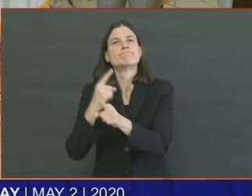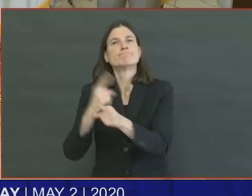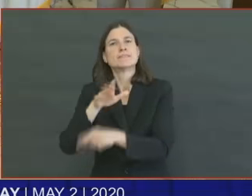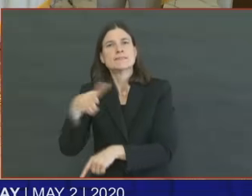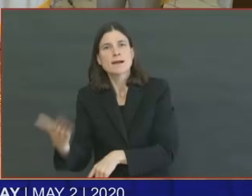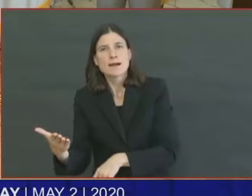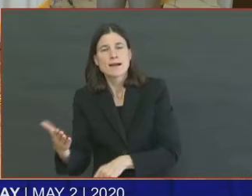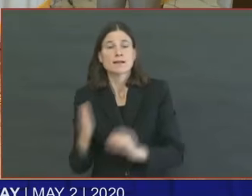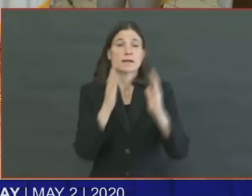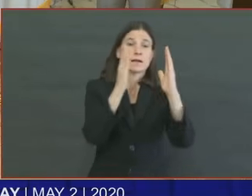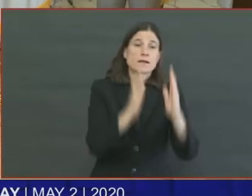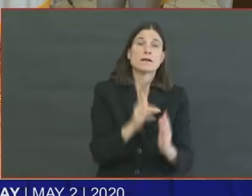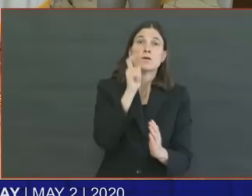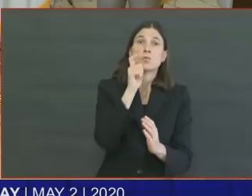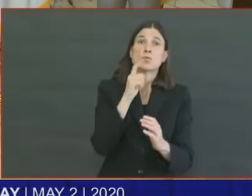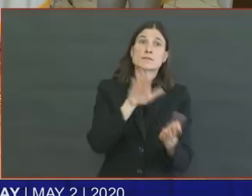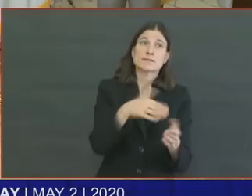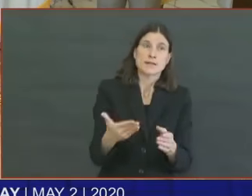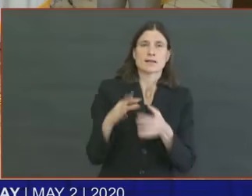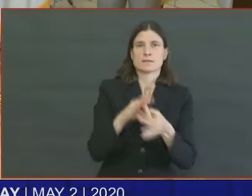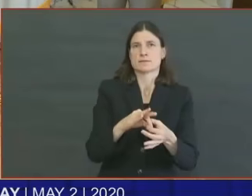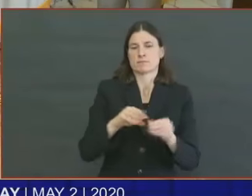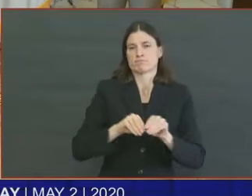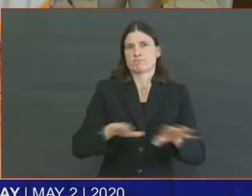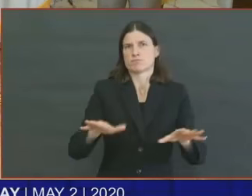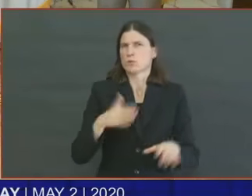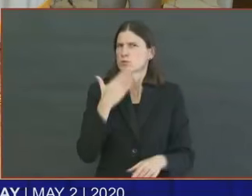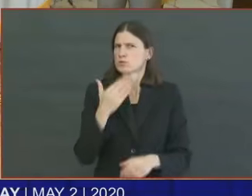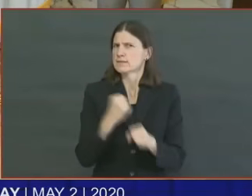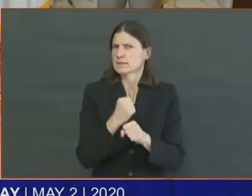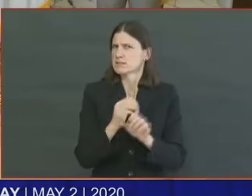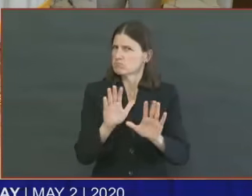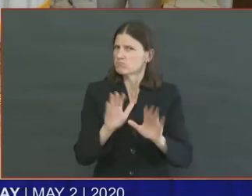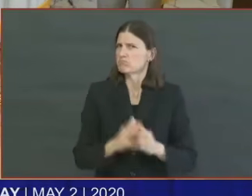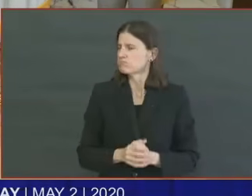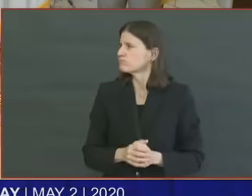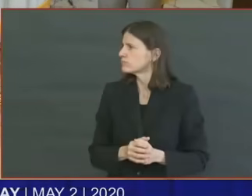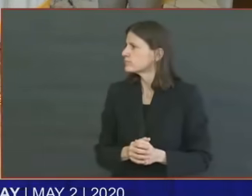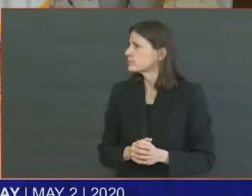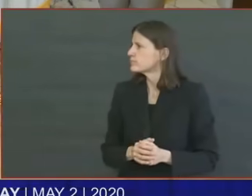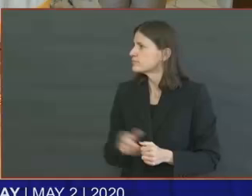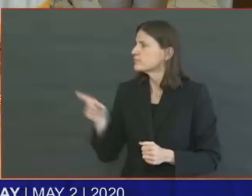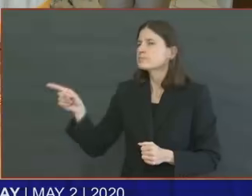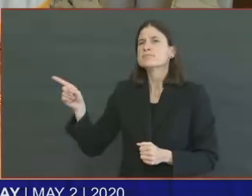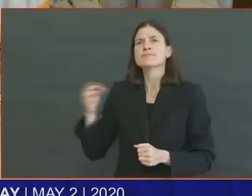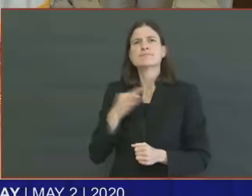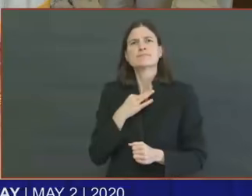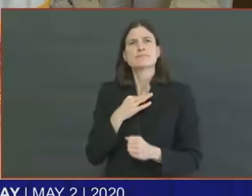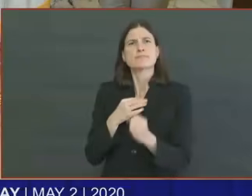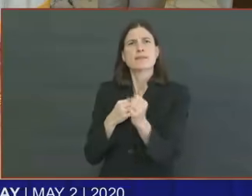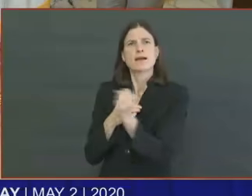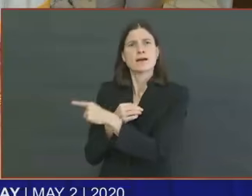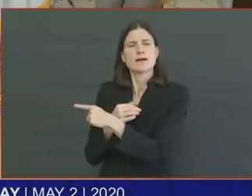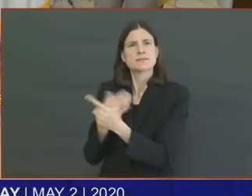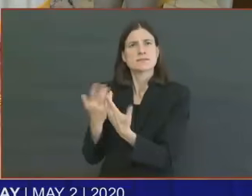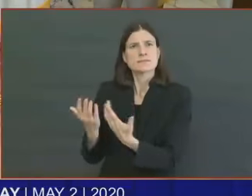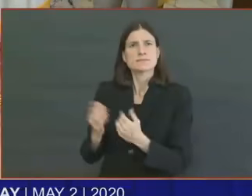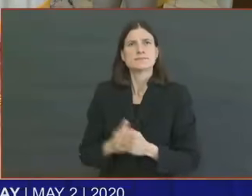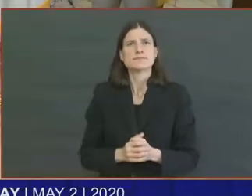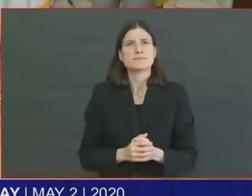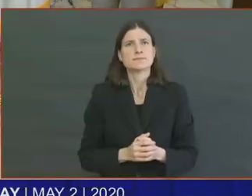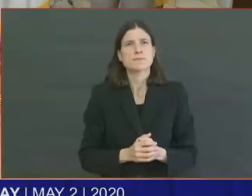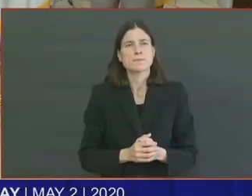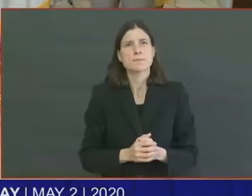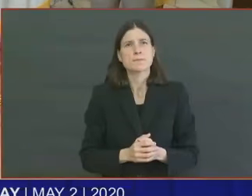determine. Thank you. Governor Scott Barrett of the Newport Daily News says, you mentioned during your briefing